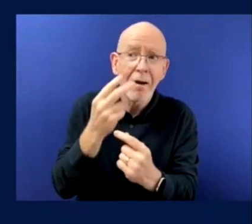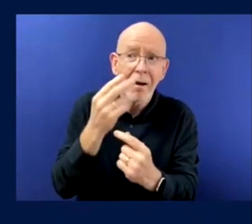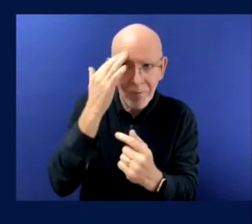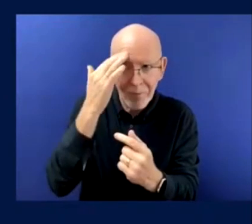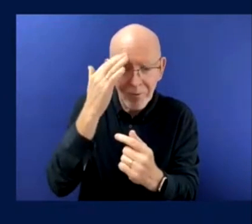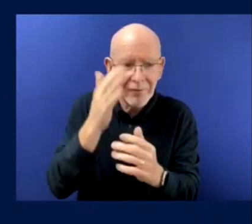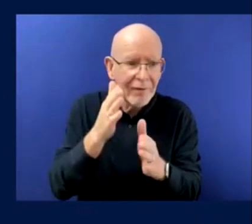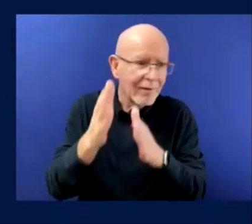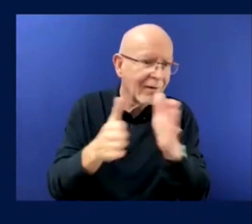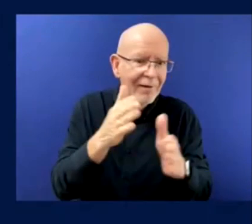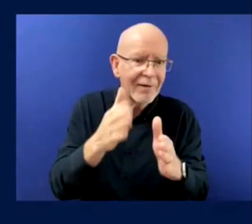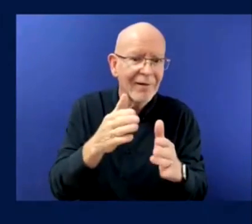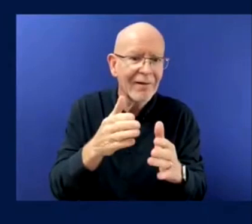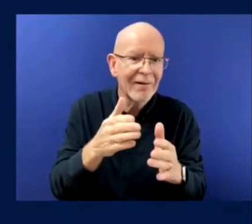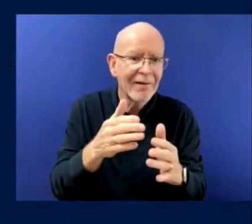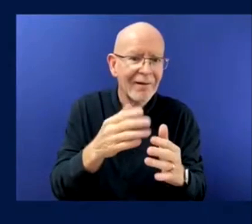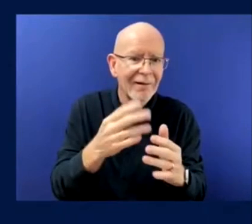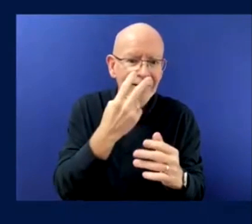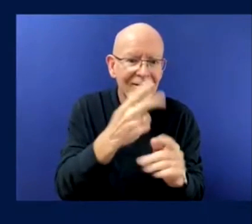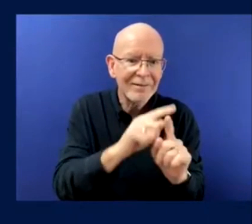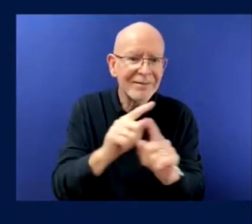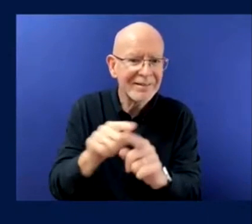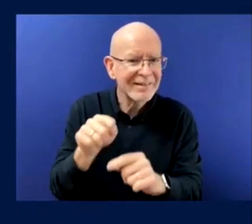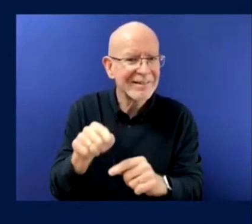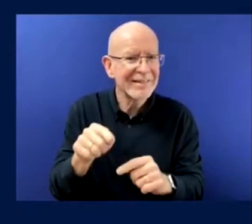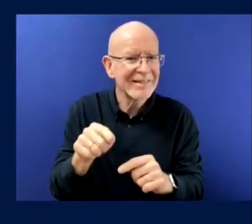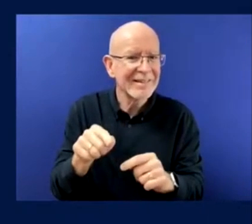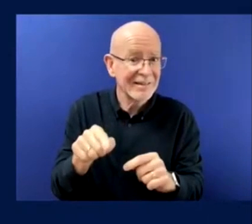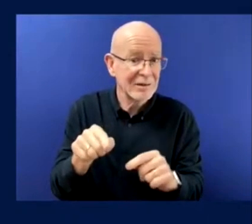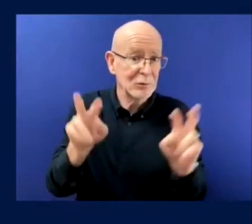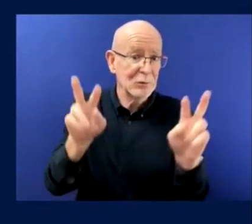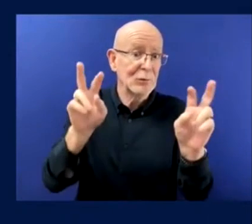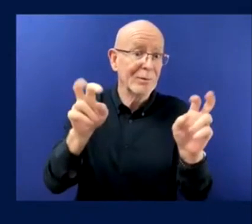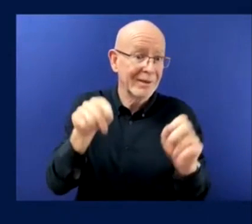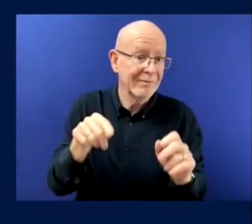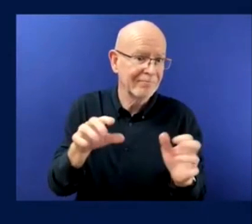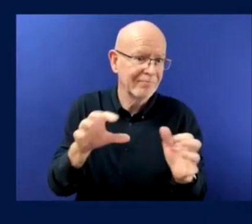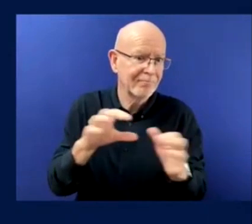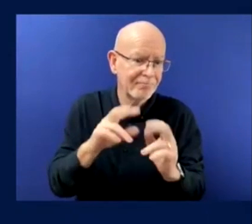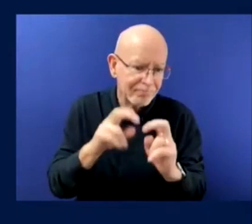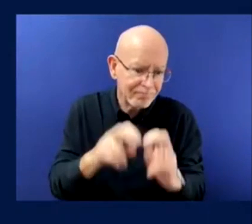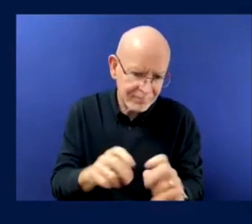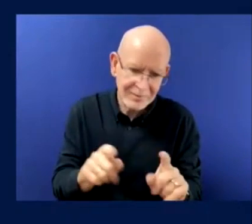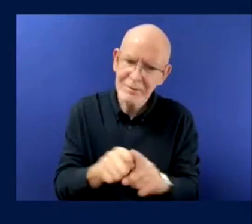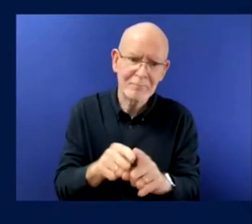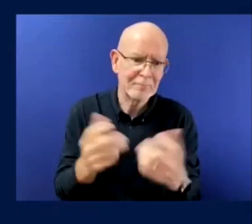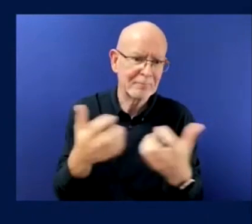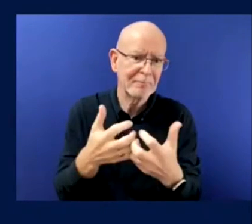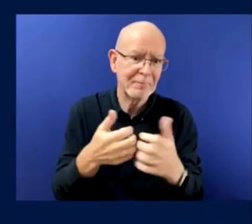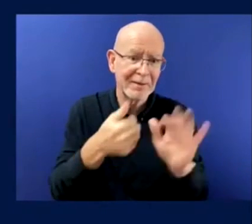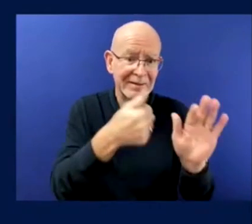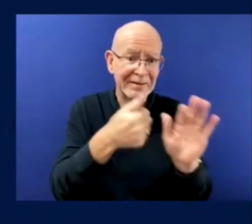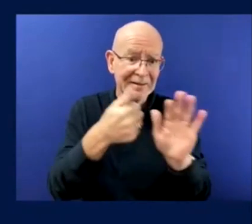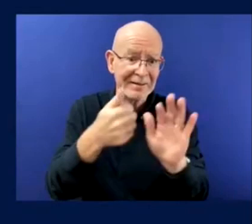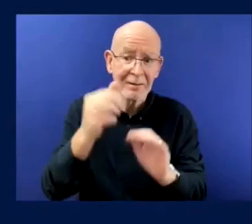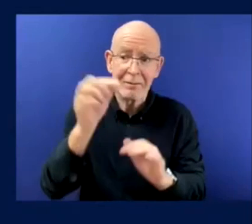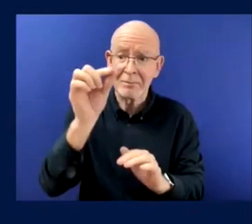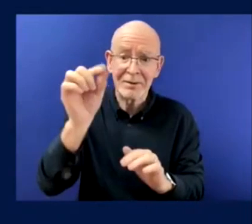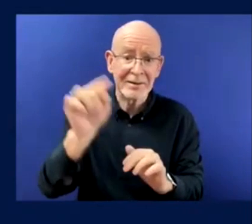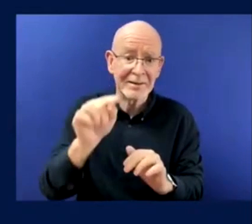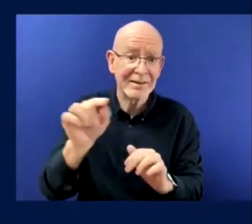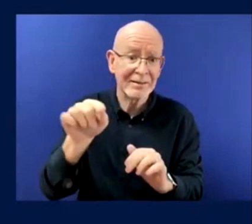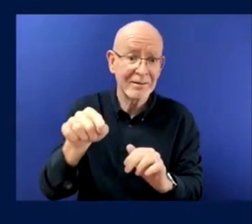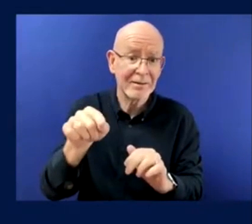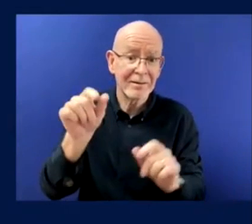of non-visibly disabled people won't buy accessibility tickets, but will need to buy tickets that are in close proximity